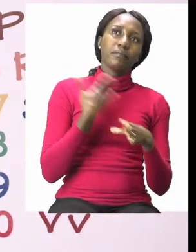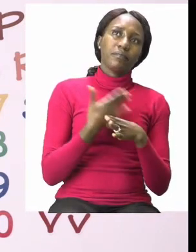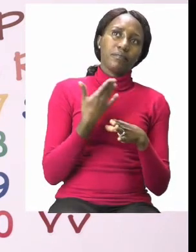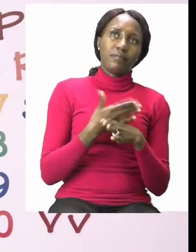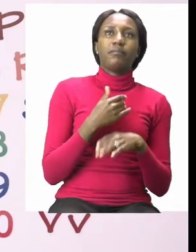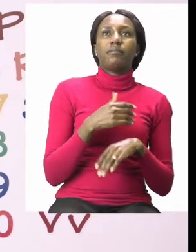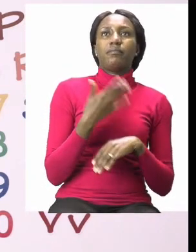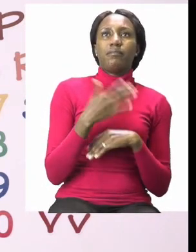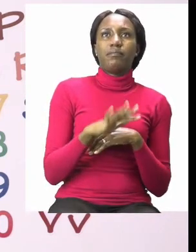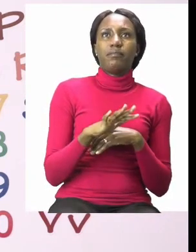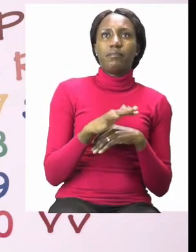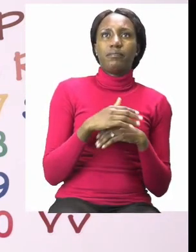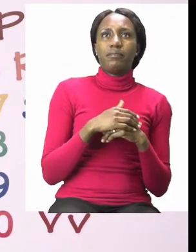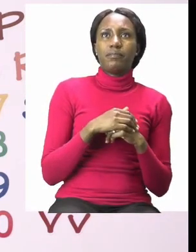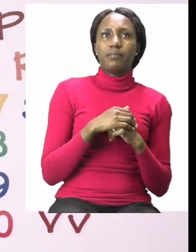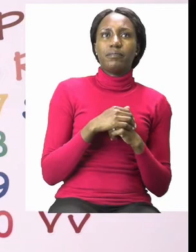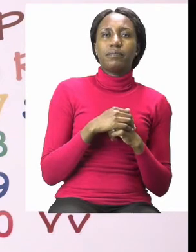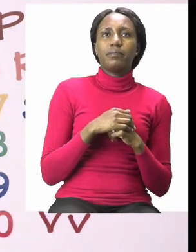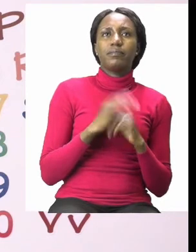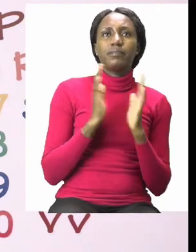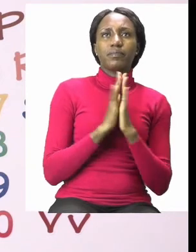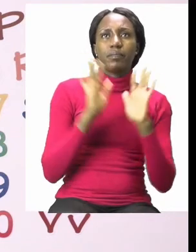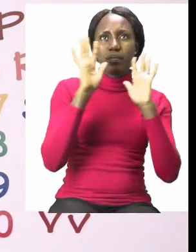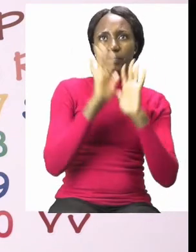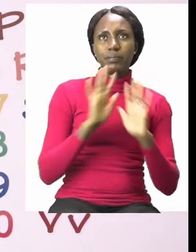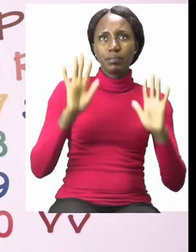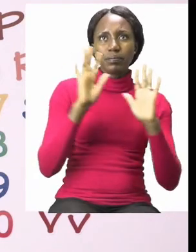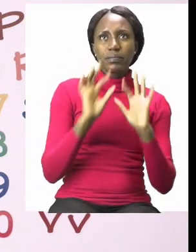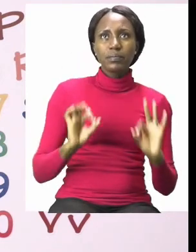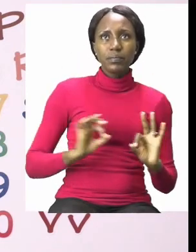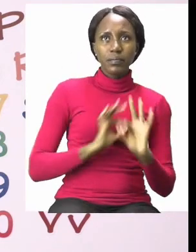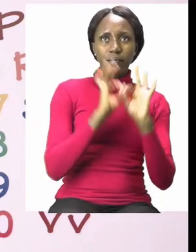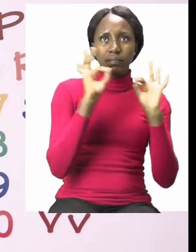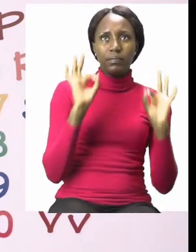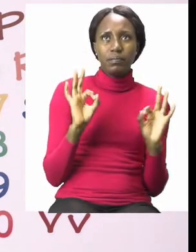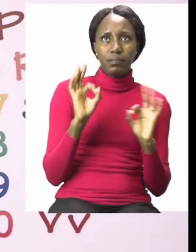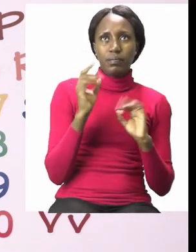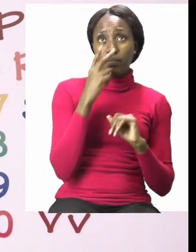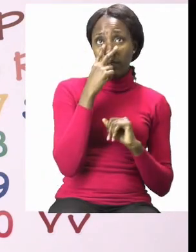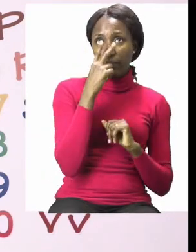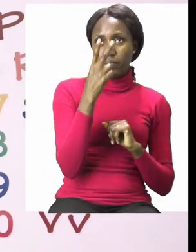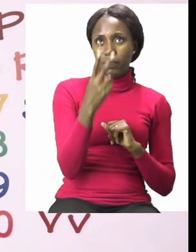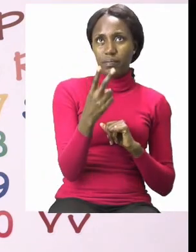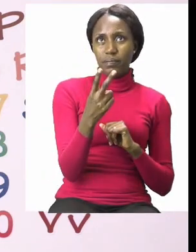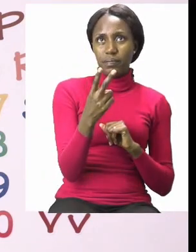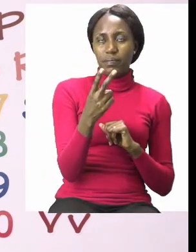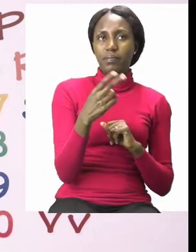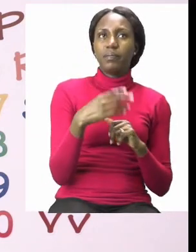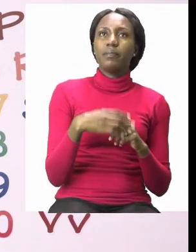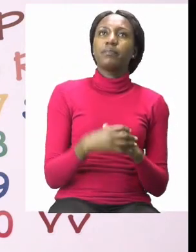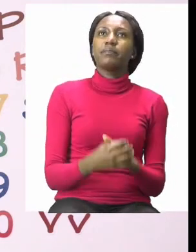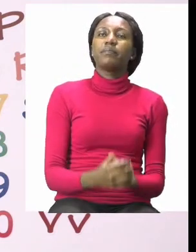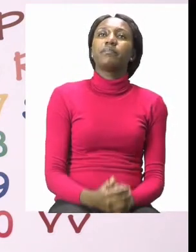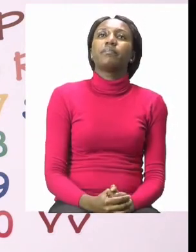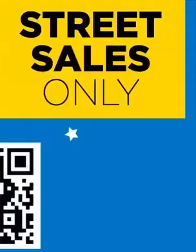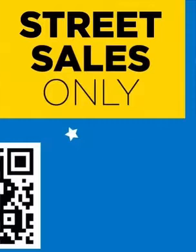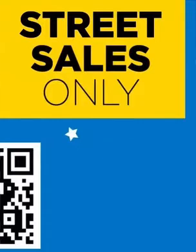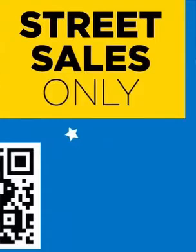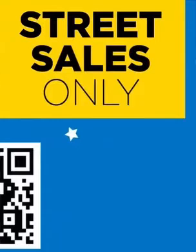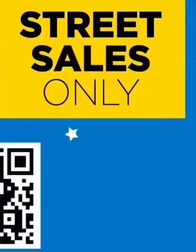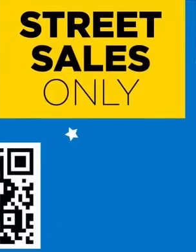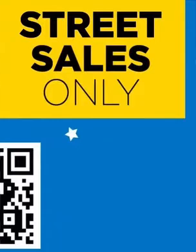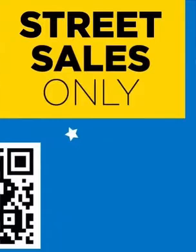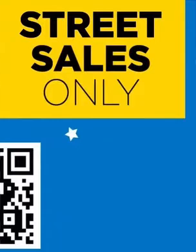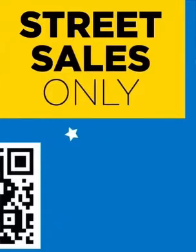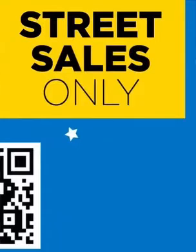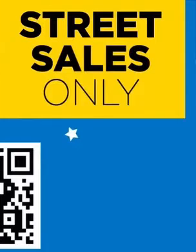yourself. Color neatly, and when you're done, I will see you soon after the advert break. Follow